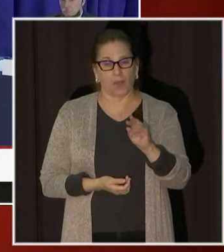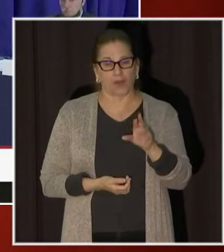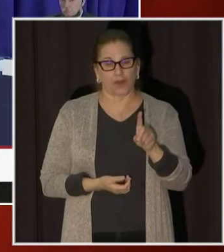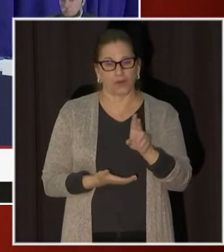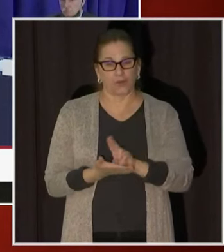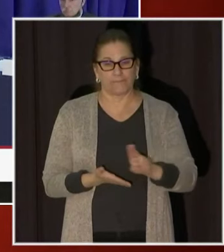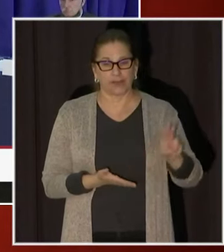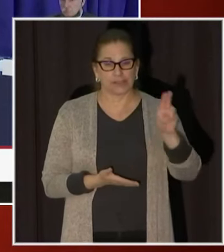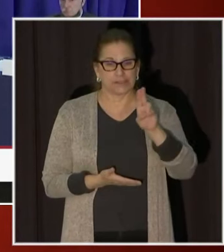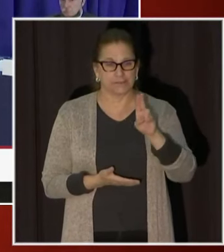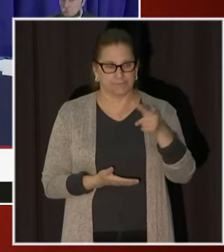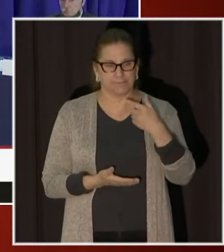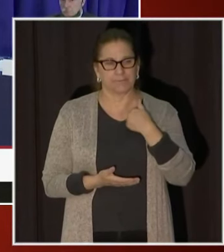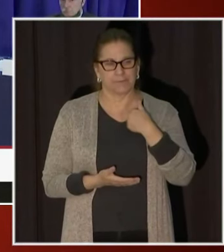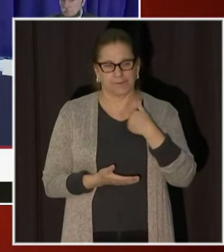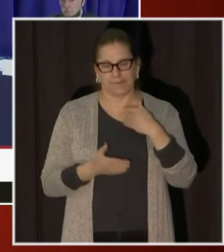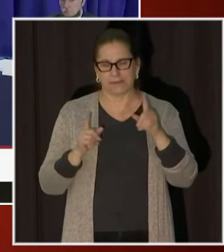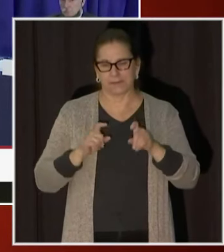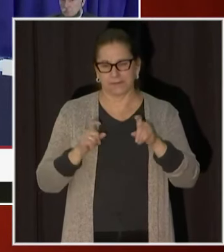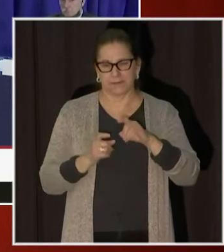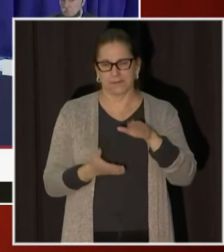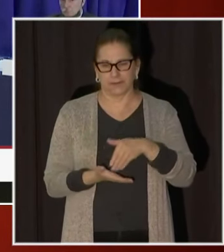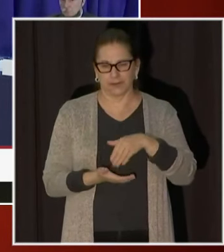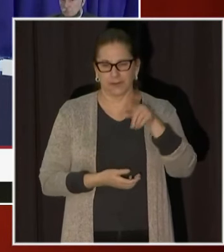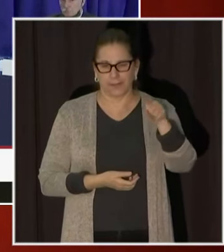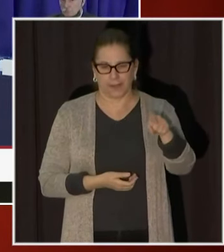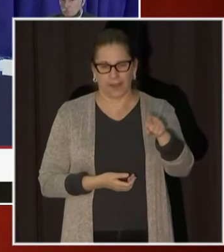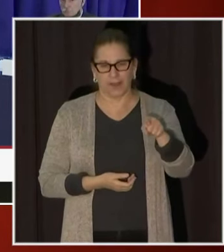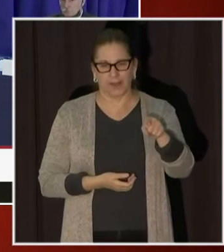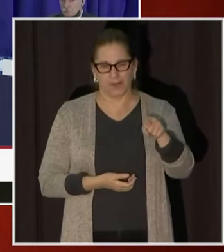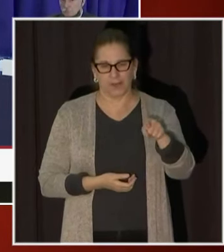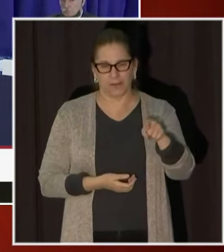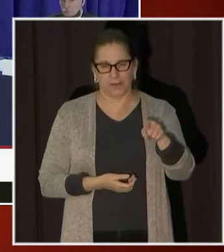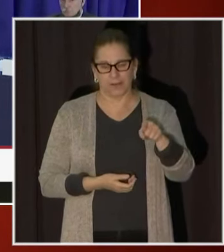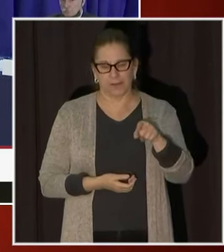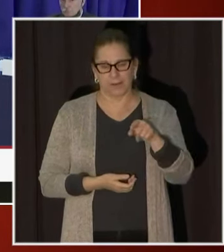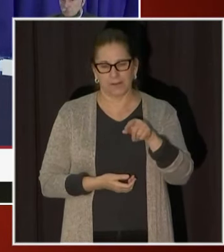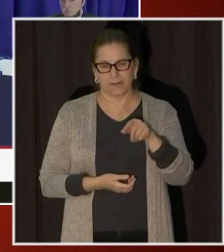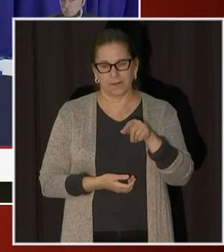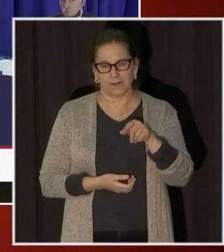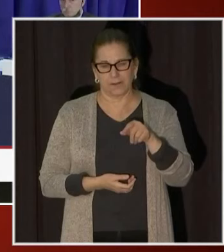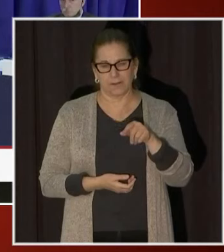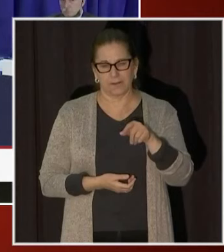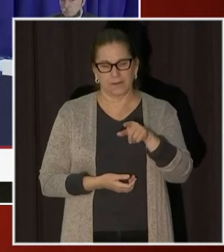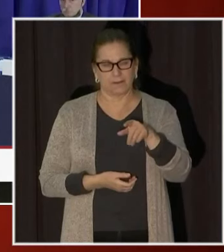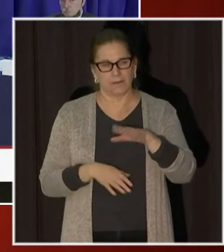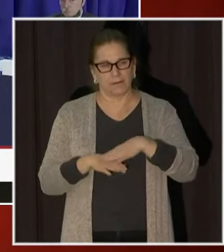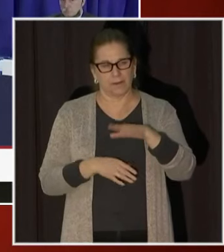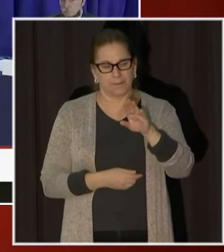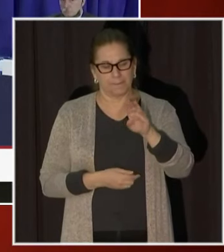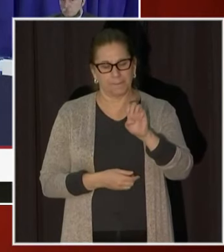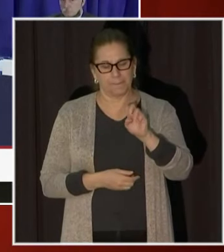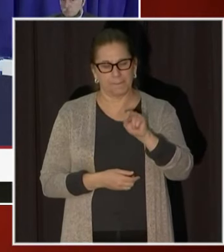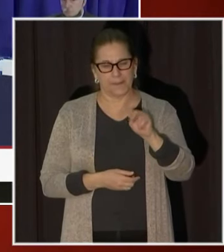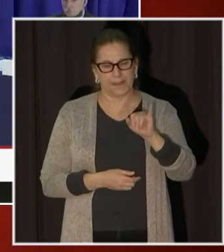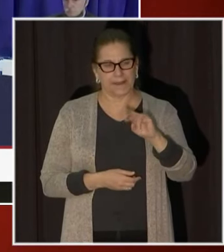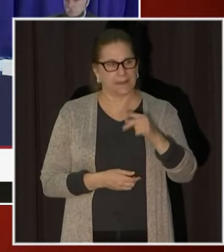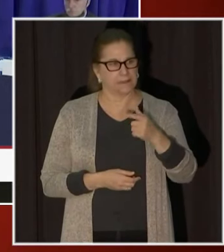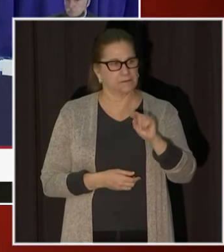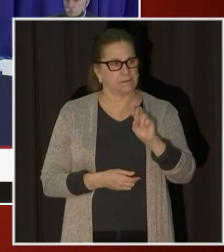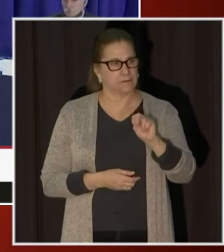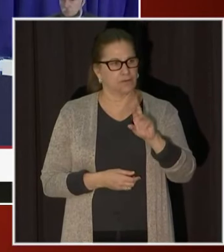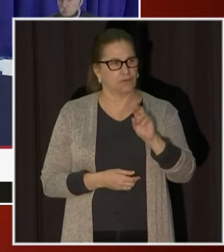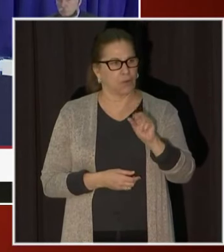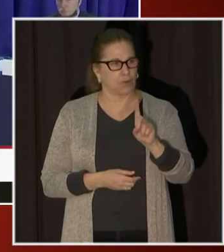testing site, this one located at 4414 Benning Road Northeast, Suite 2400. We